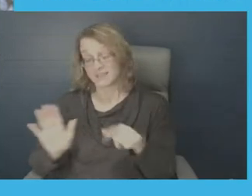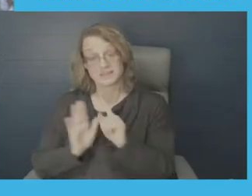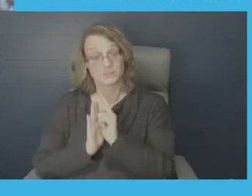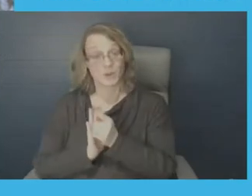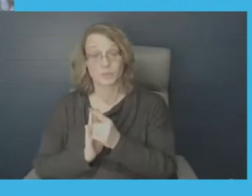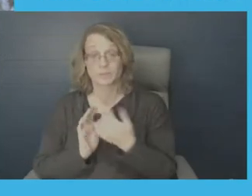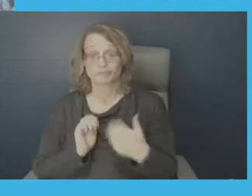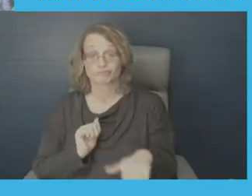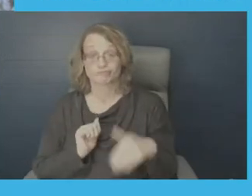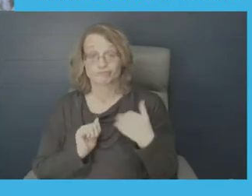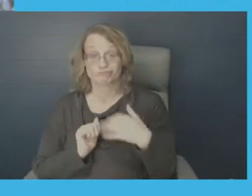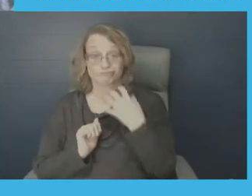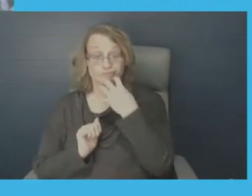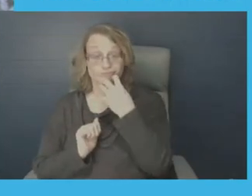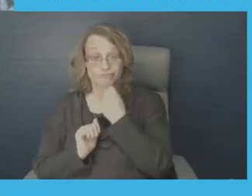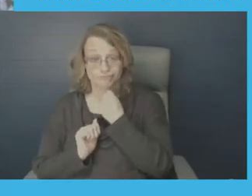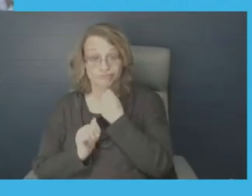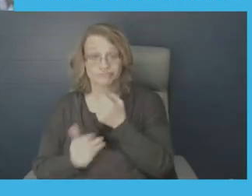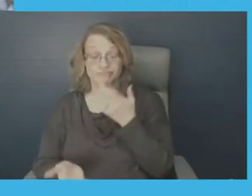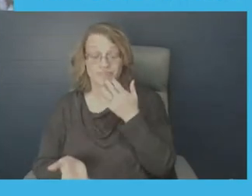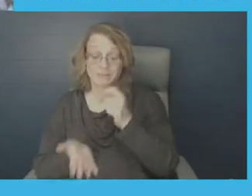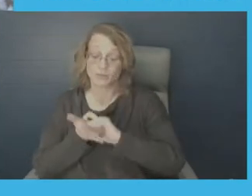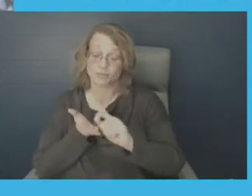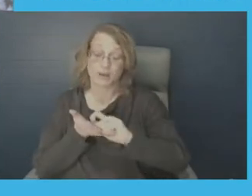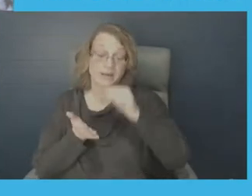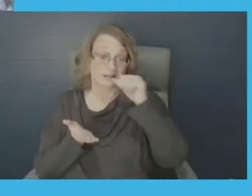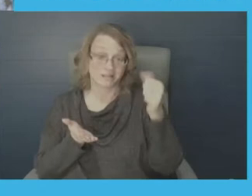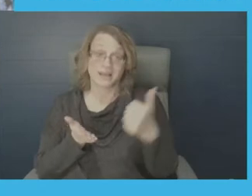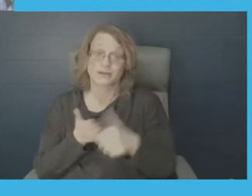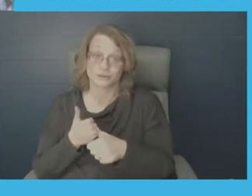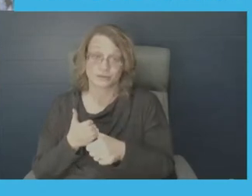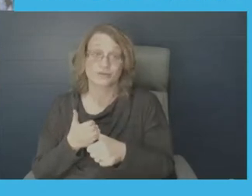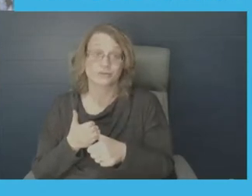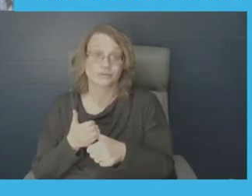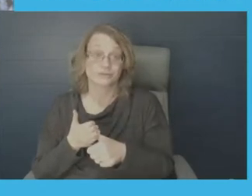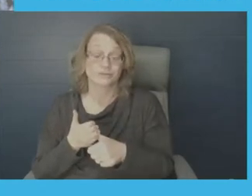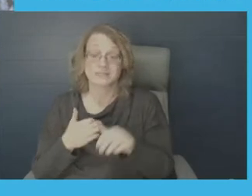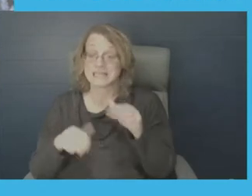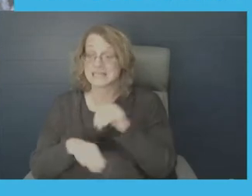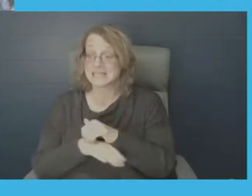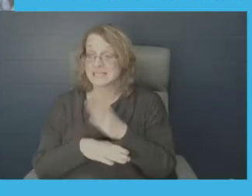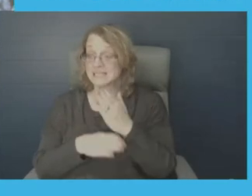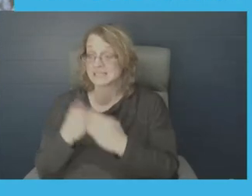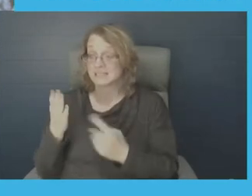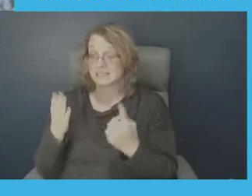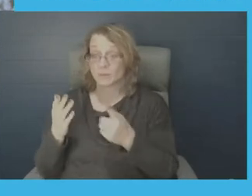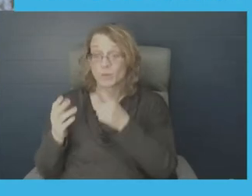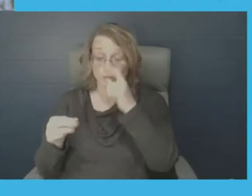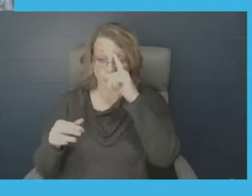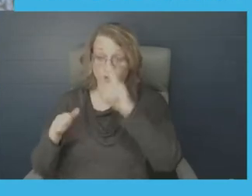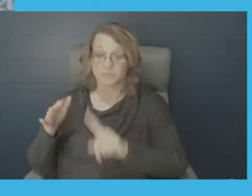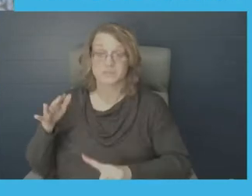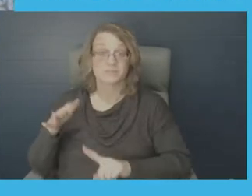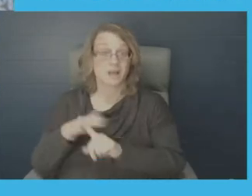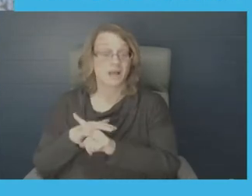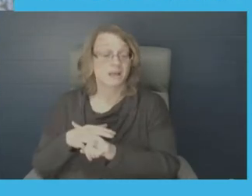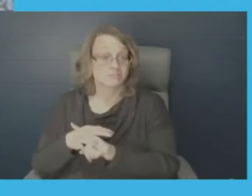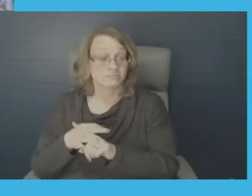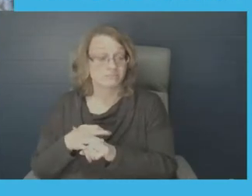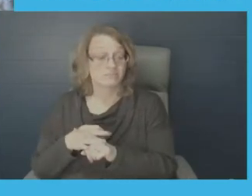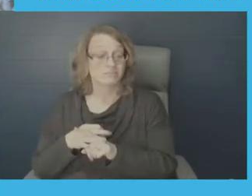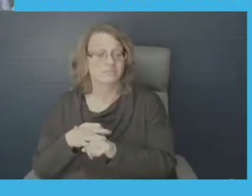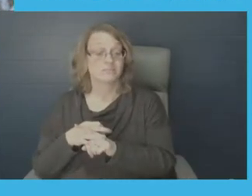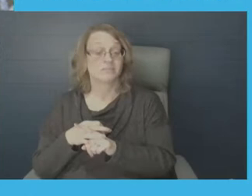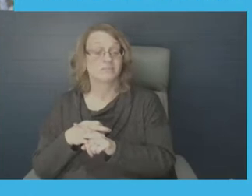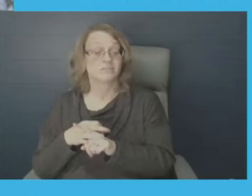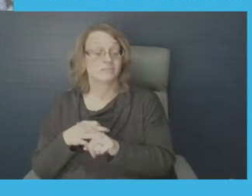The vice president said, guys, this is such a moment. You really ought to take this moment maybe and write a letter to